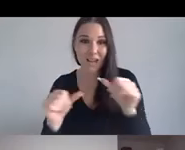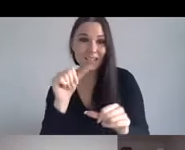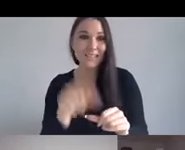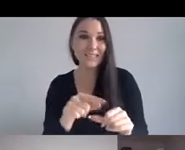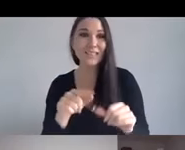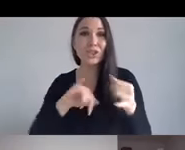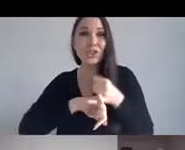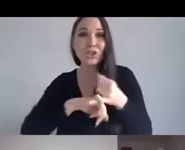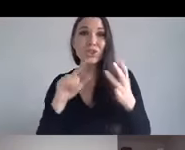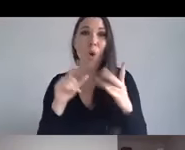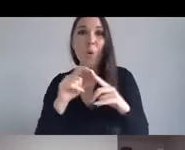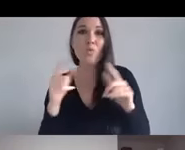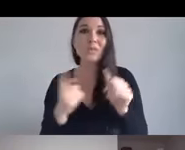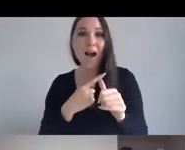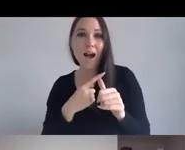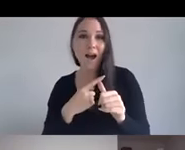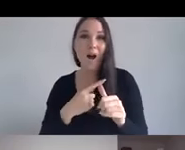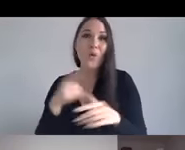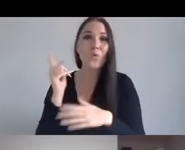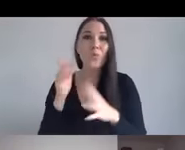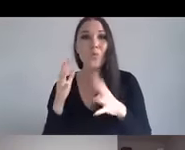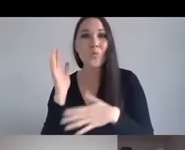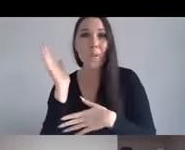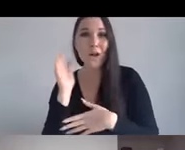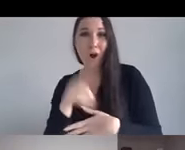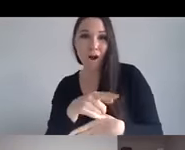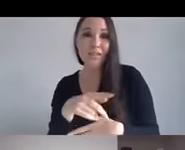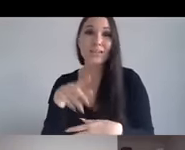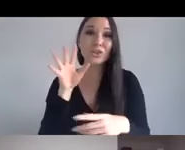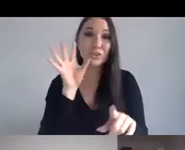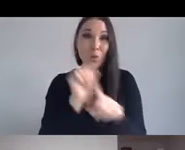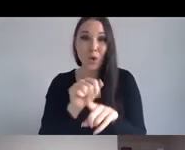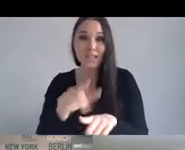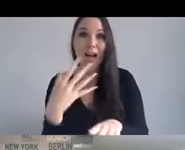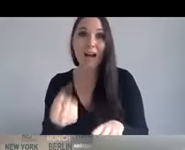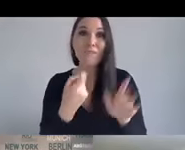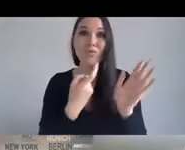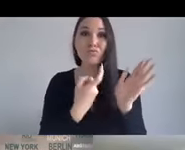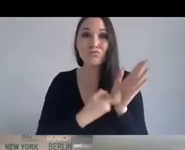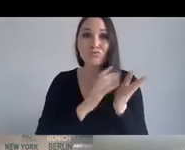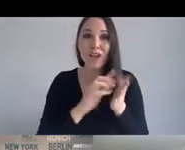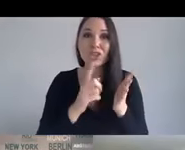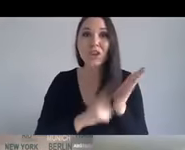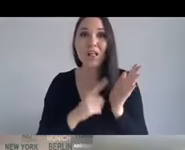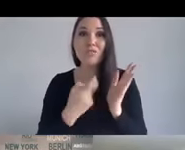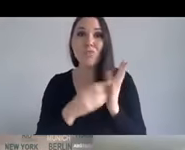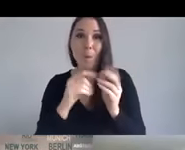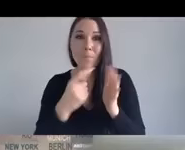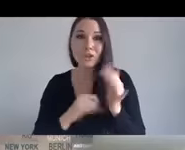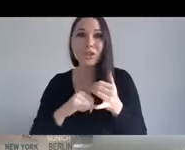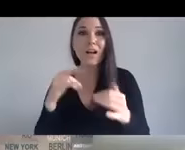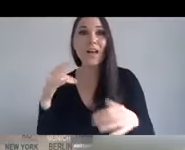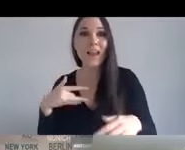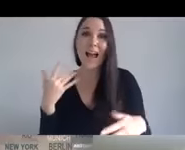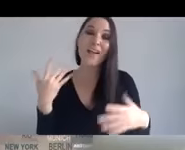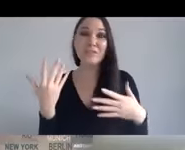the Social Computer Vision in Production webinar. You'll notice at this event we have Rachel Roberts, who's going to be joining us live in video. She's going to be our